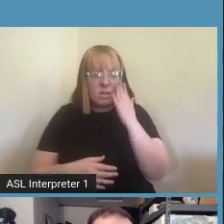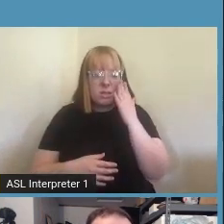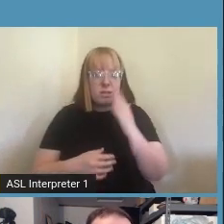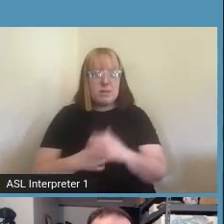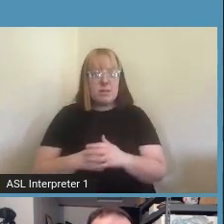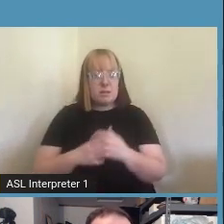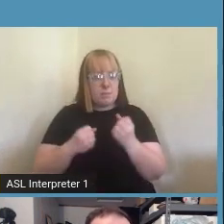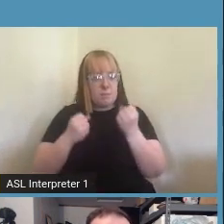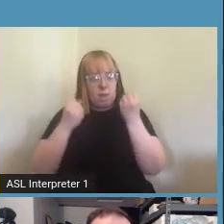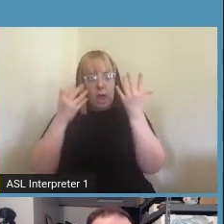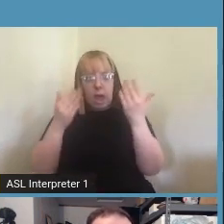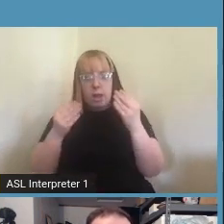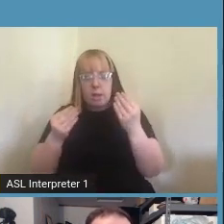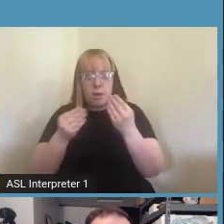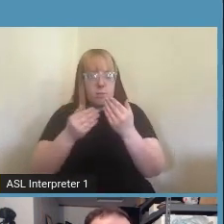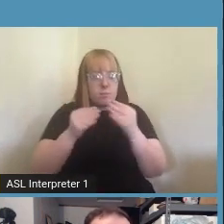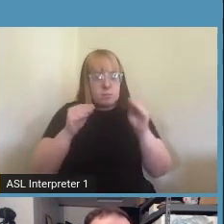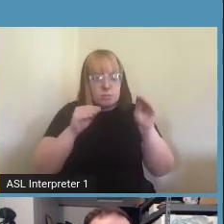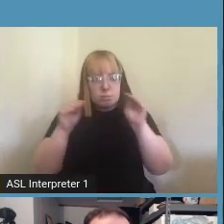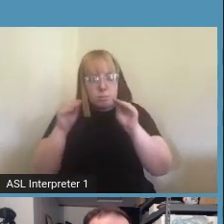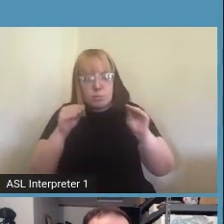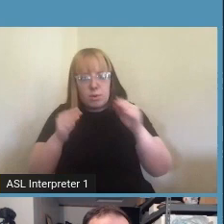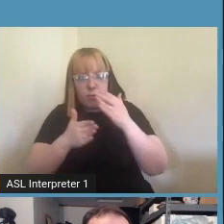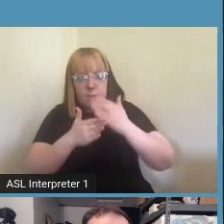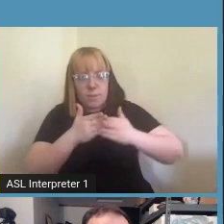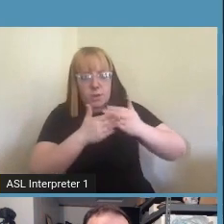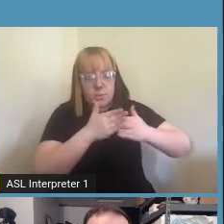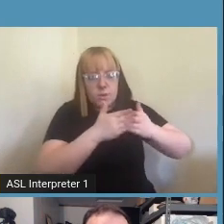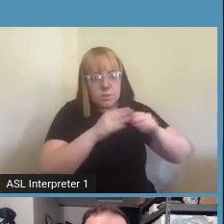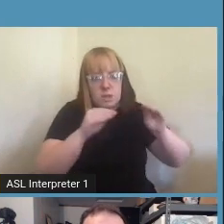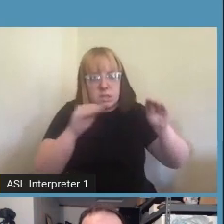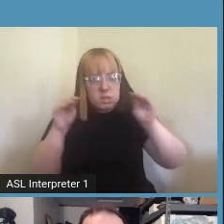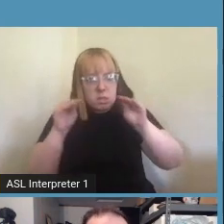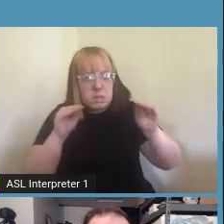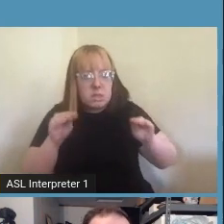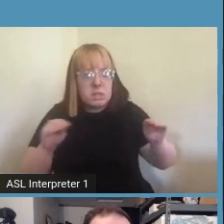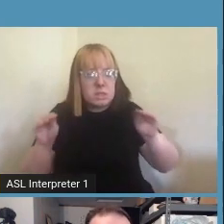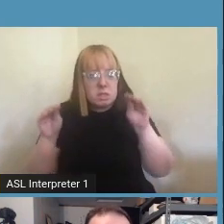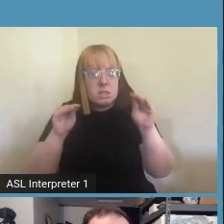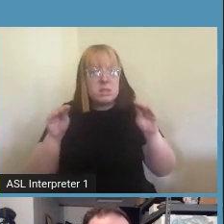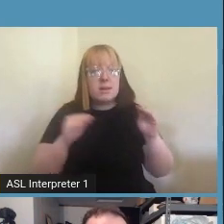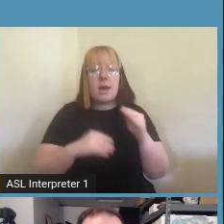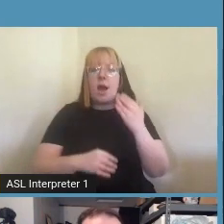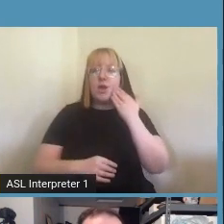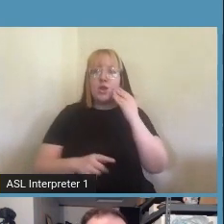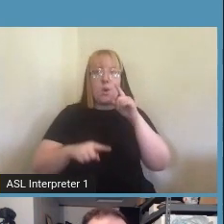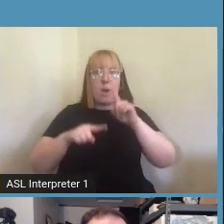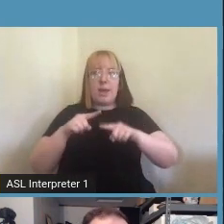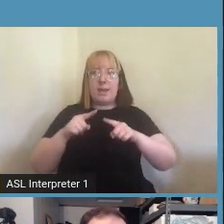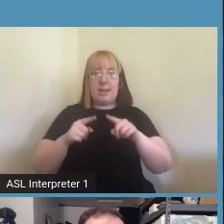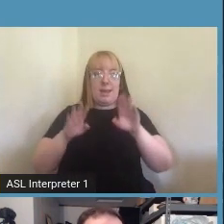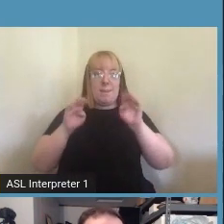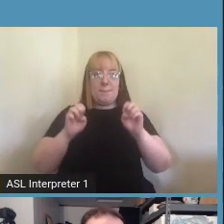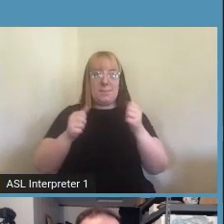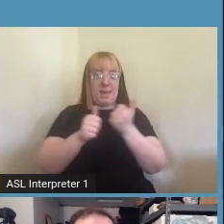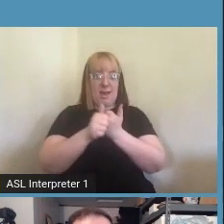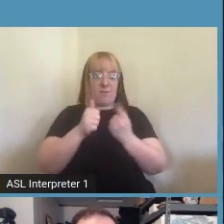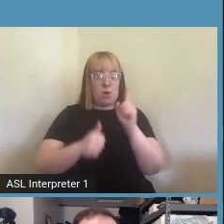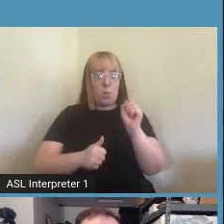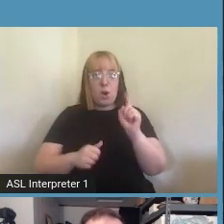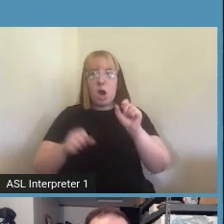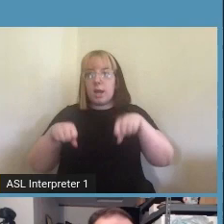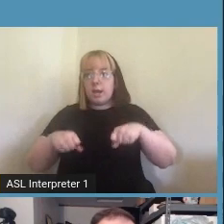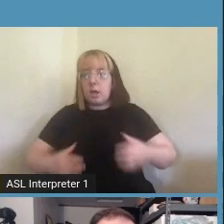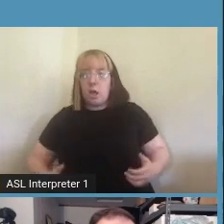parts, and I know that I can't be everywhere and I can't carry all of my stands and all of